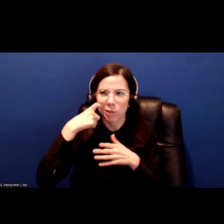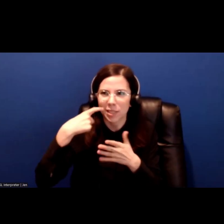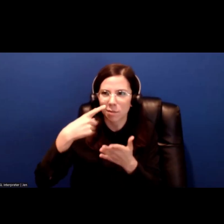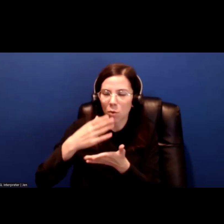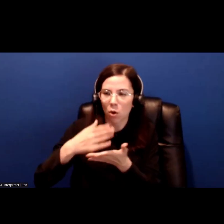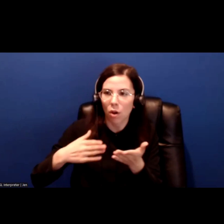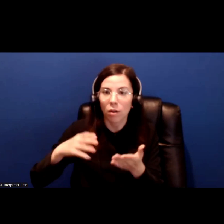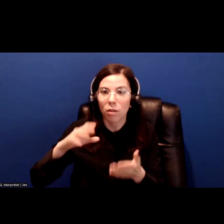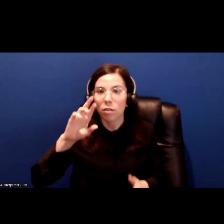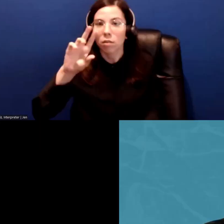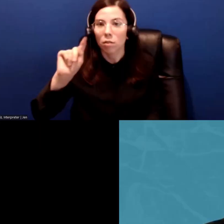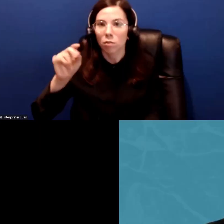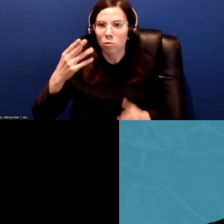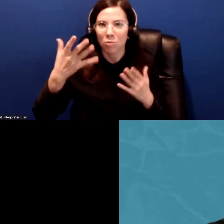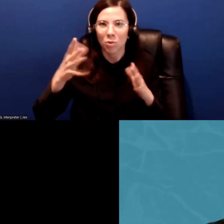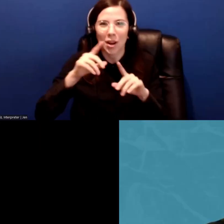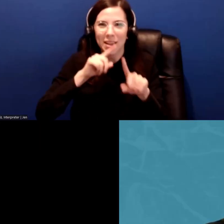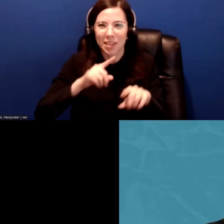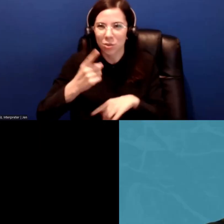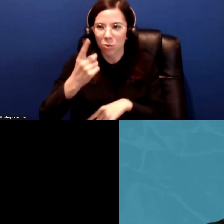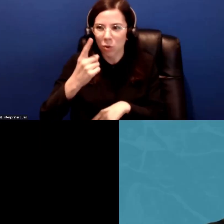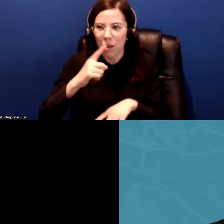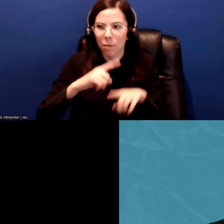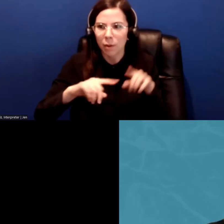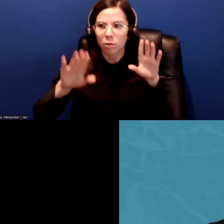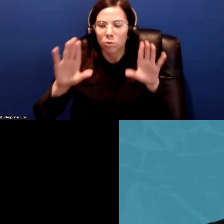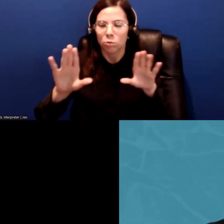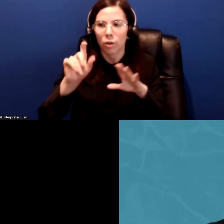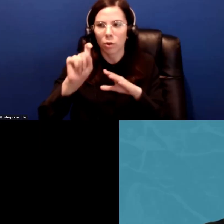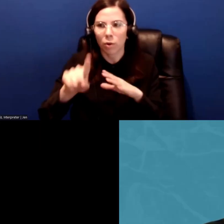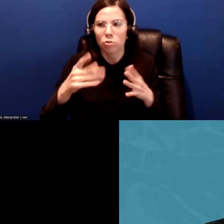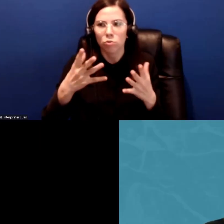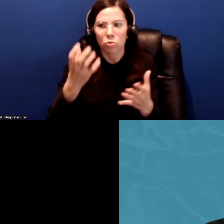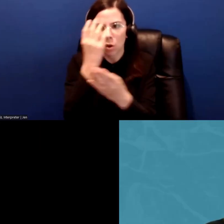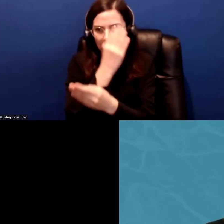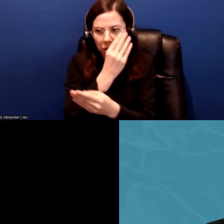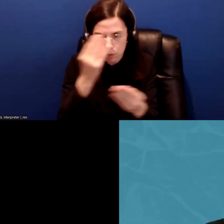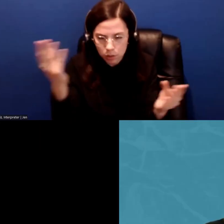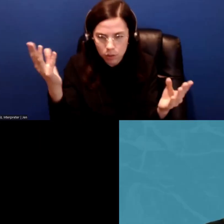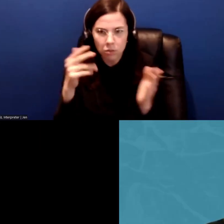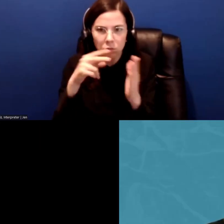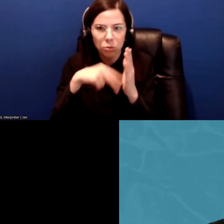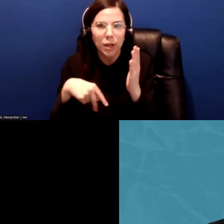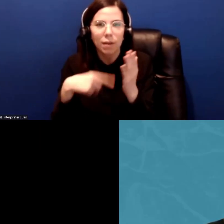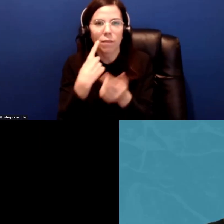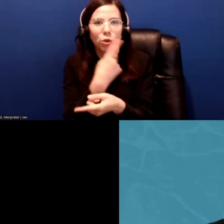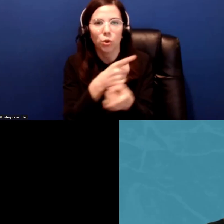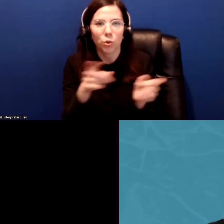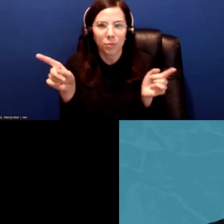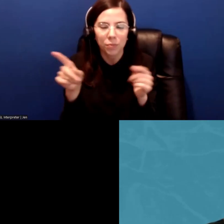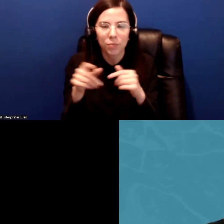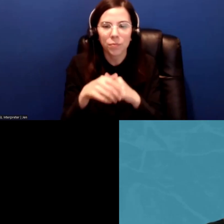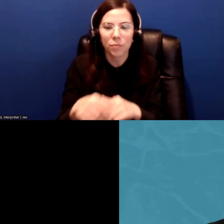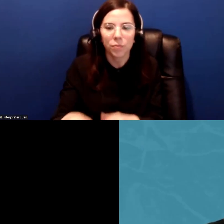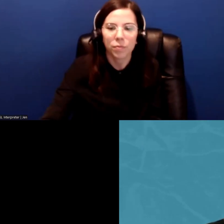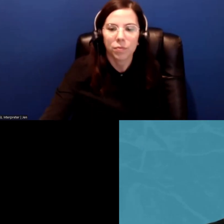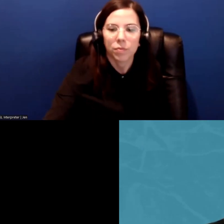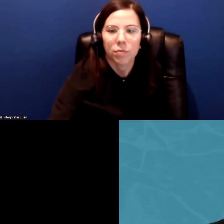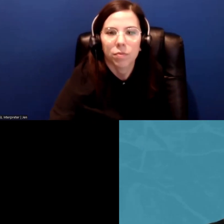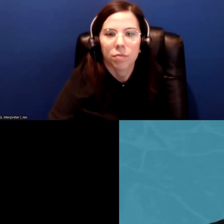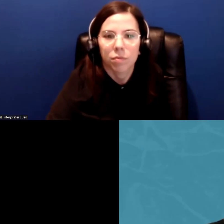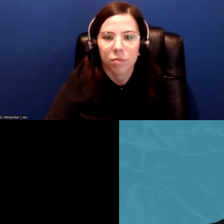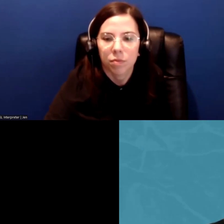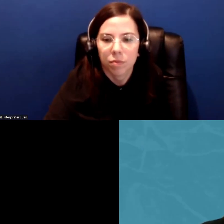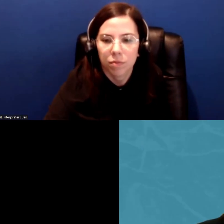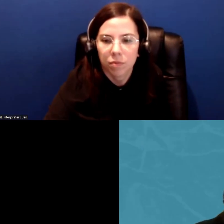Ruth has already answered one of them, but it was a really great question. So I just want to read it out and then